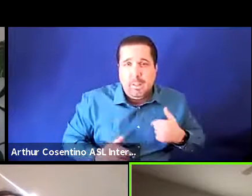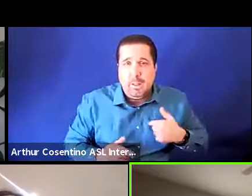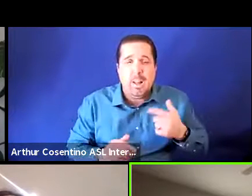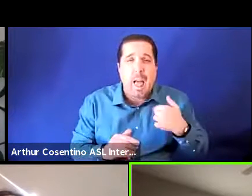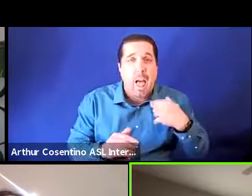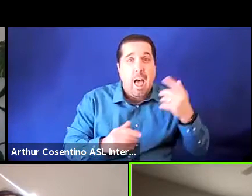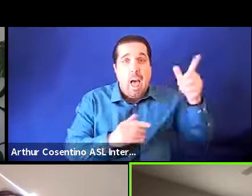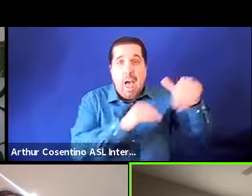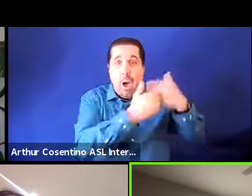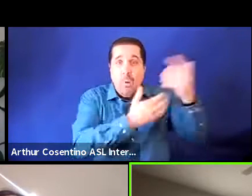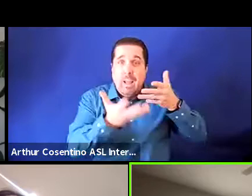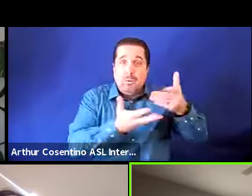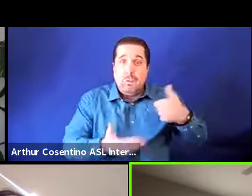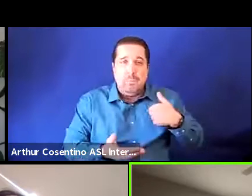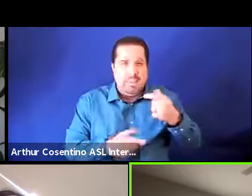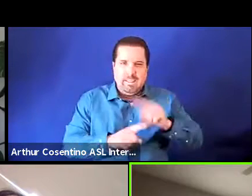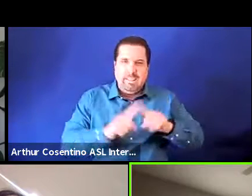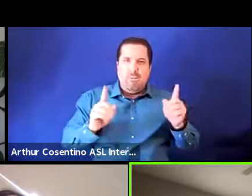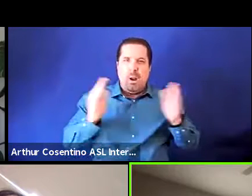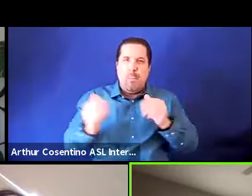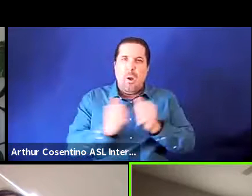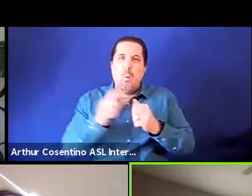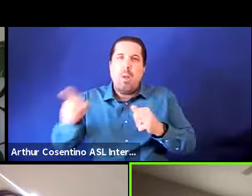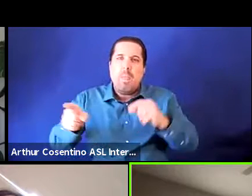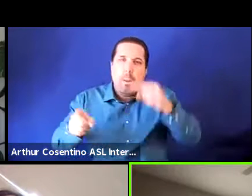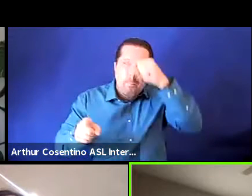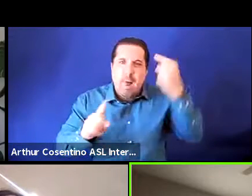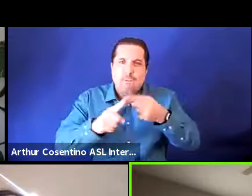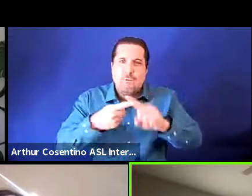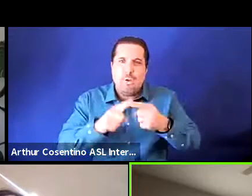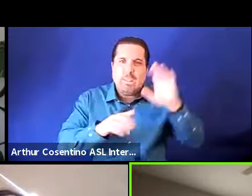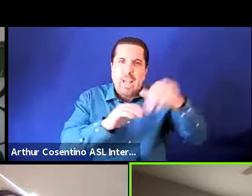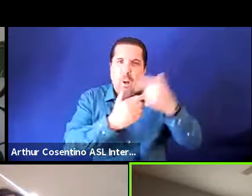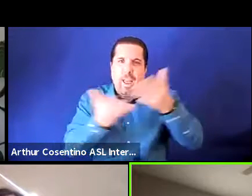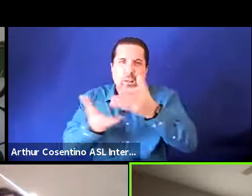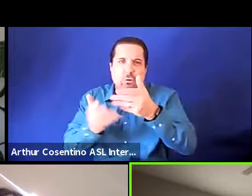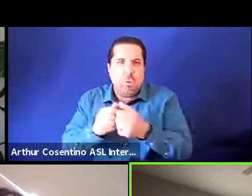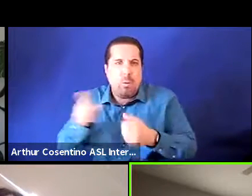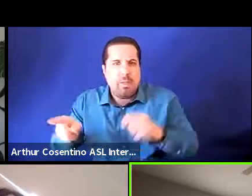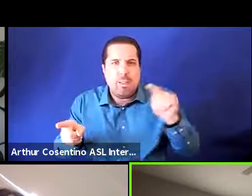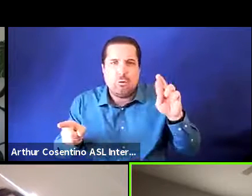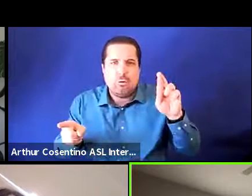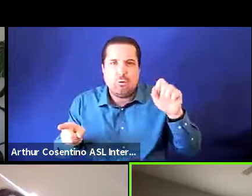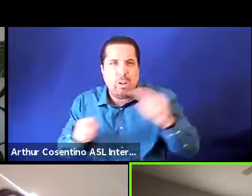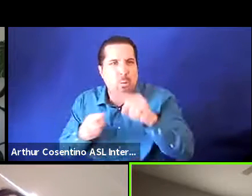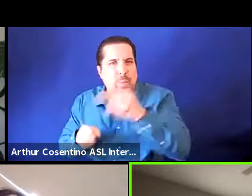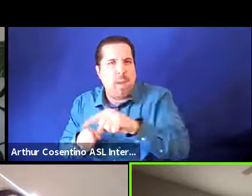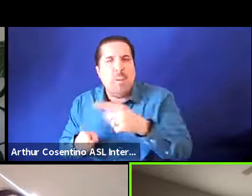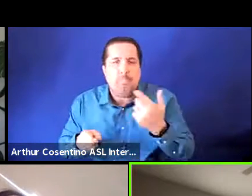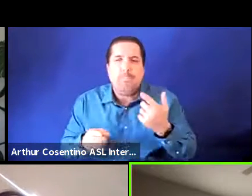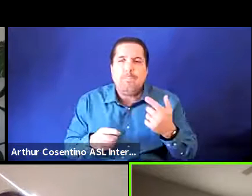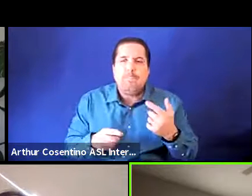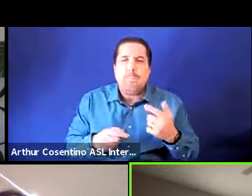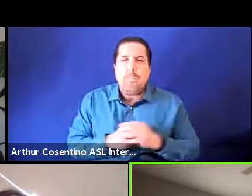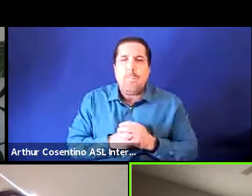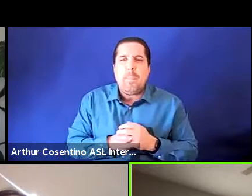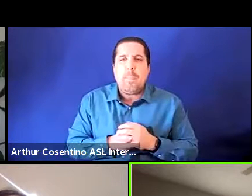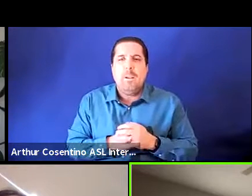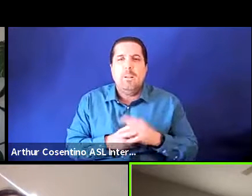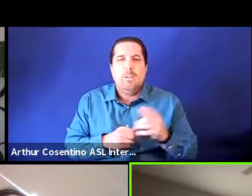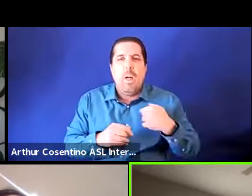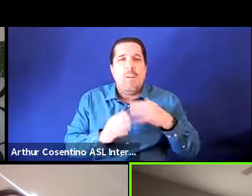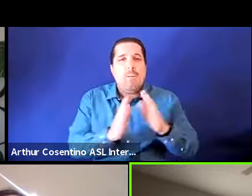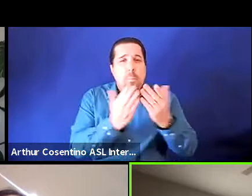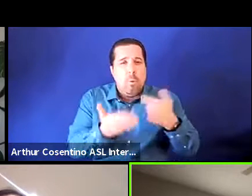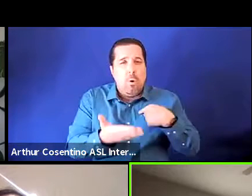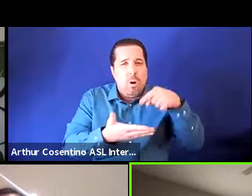always different with the way my Black friends were treated. Which brings me to recall how a friend, Bettina Love, from the beginning of their book, We Want